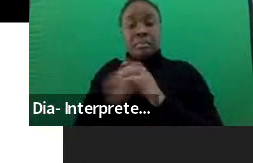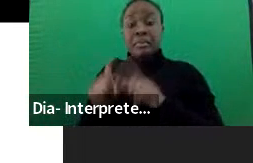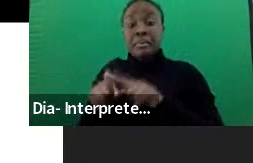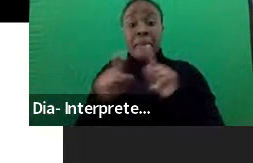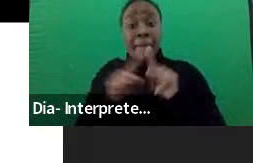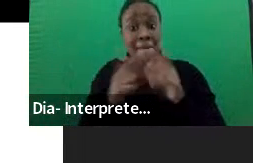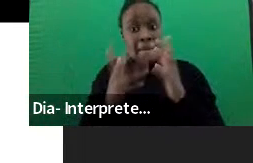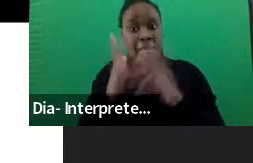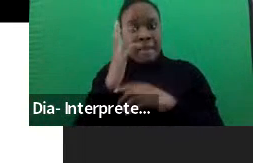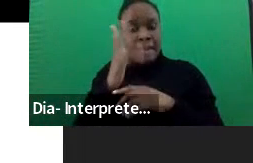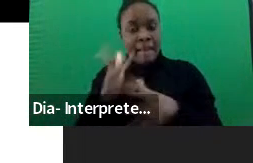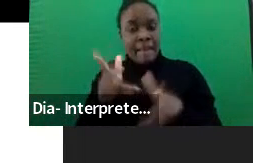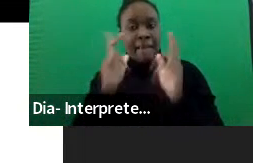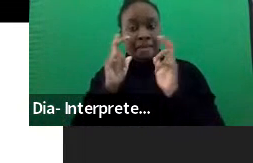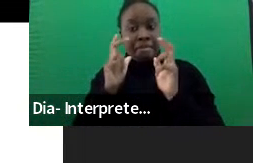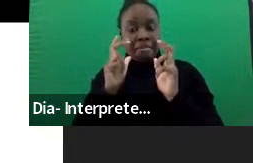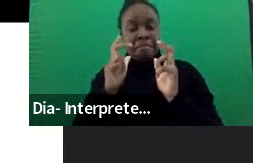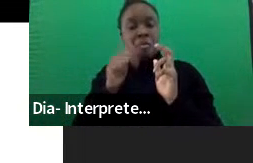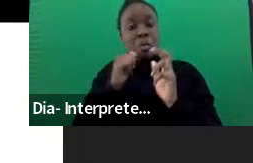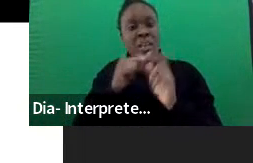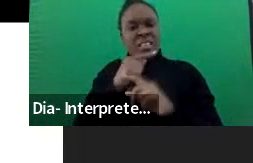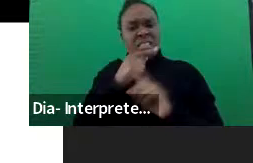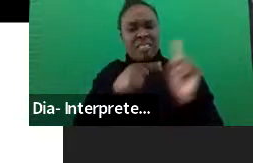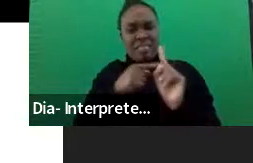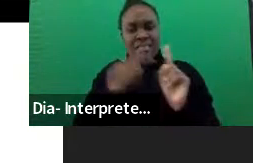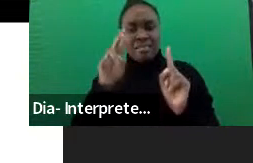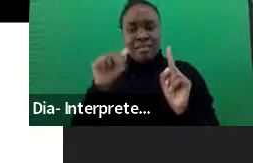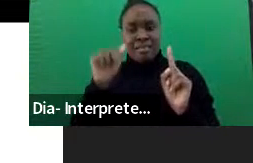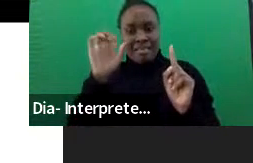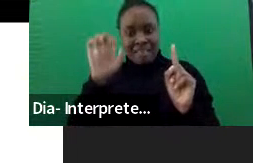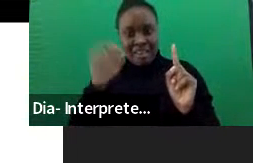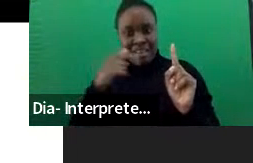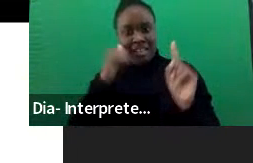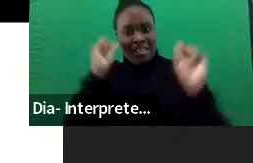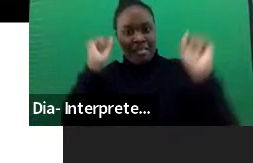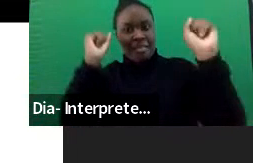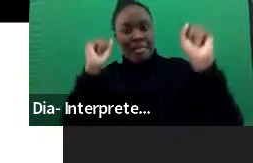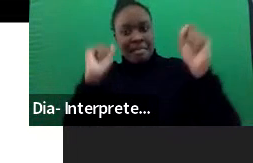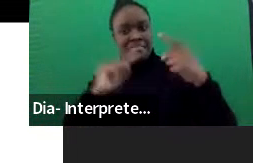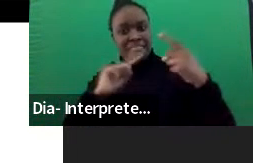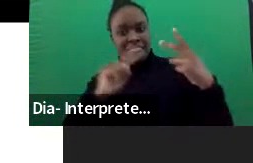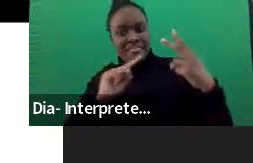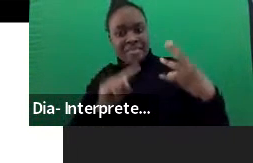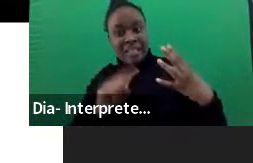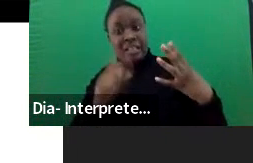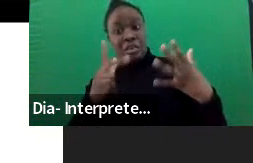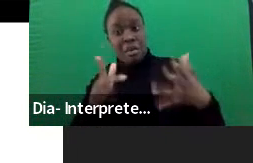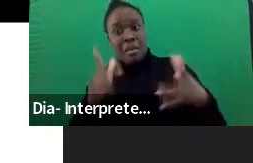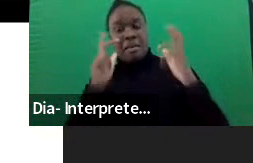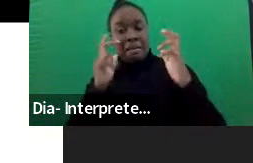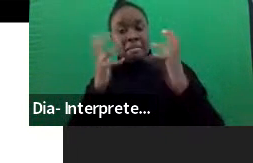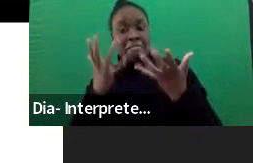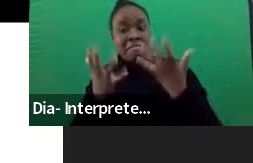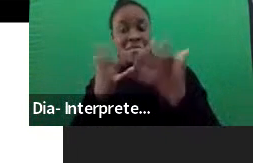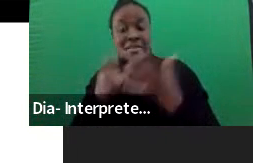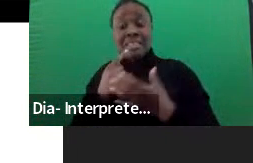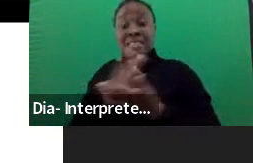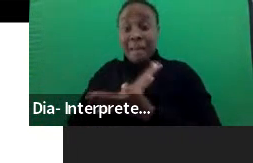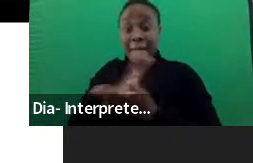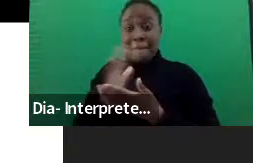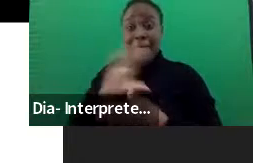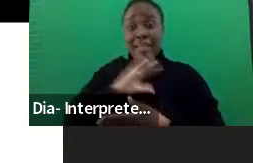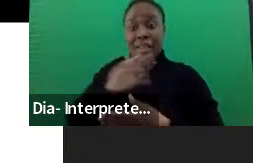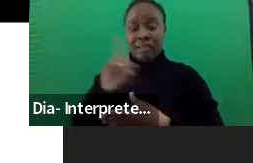the opening remarks by Ms. Ray Vivia that some of the clients have been with